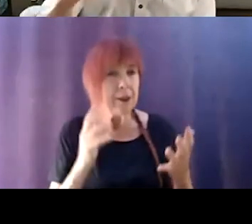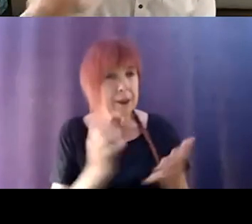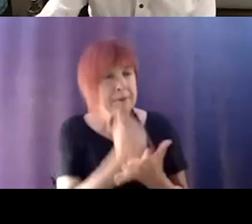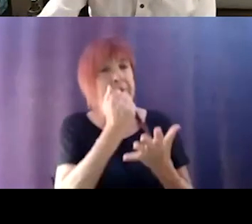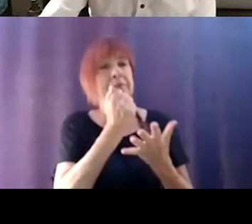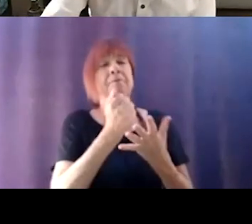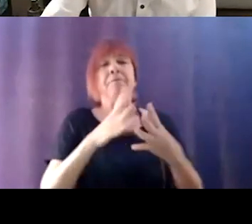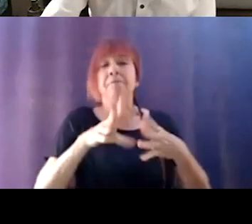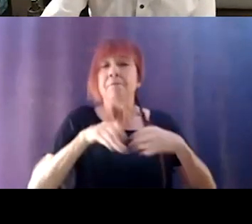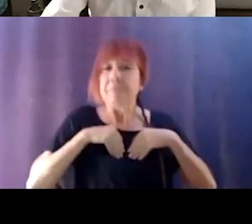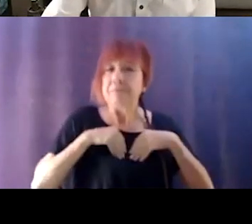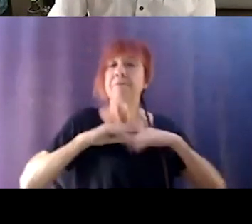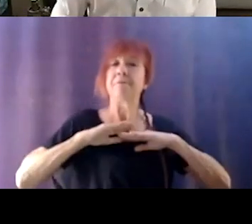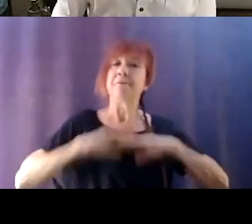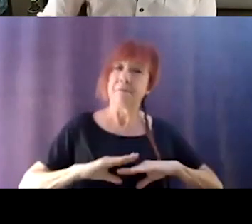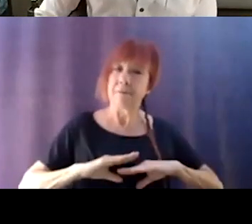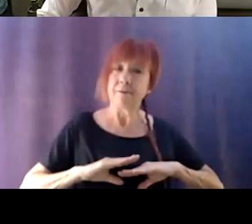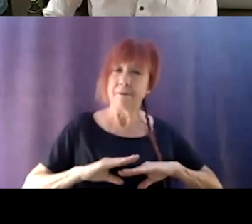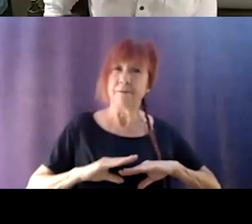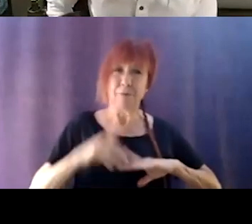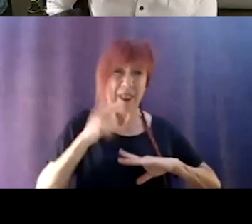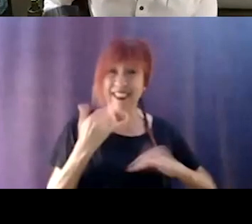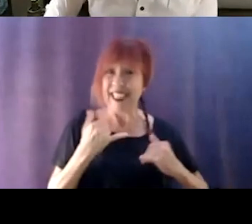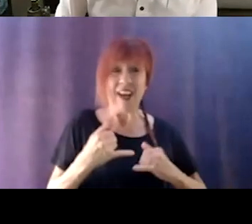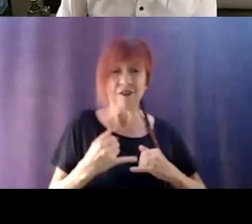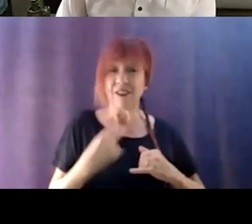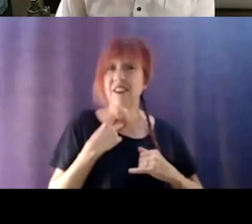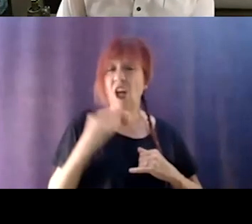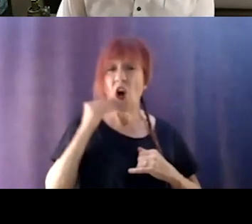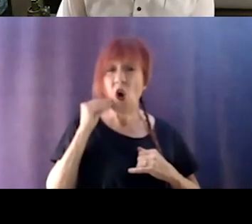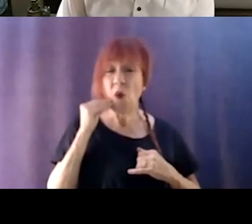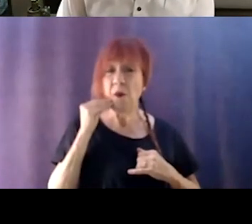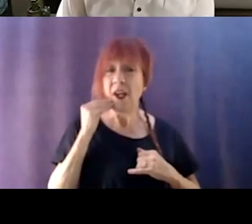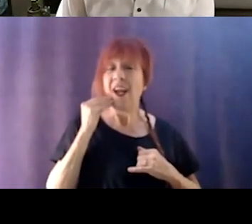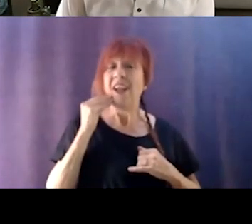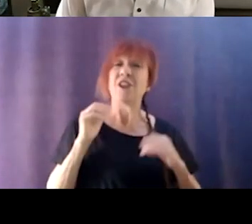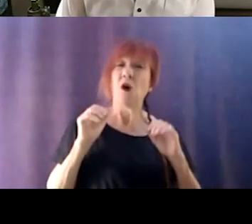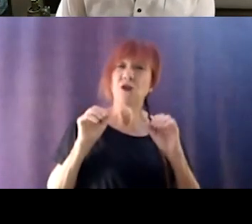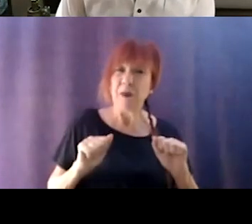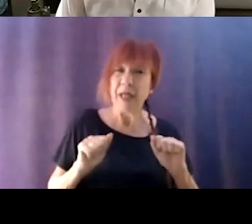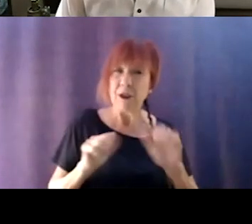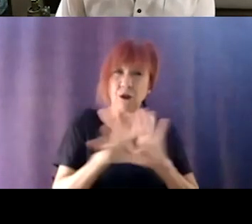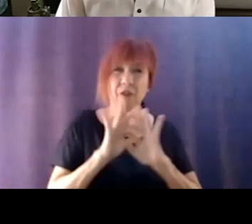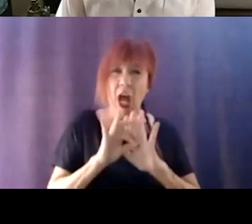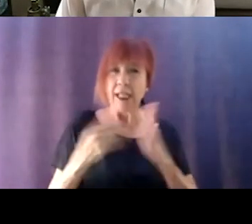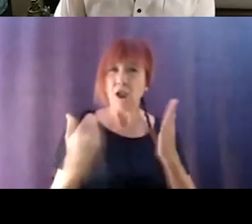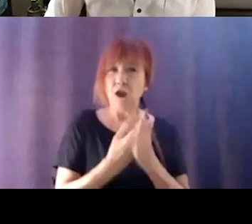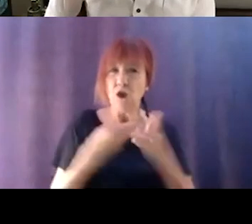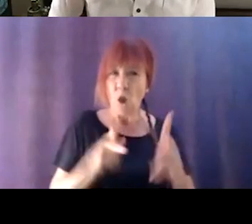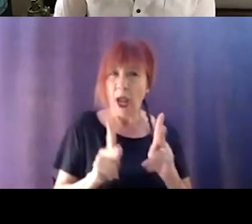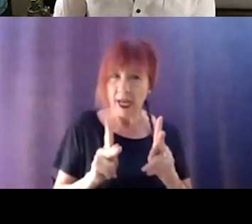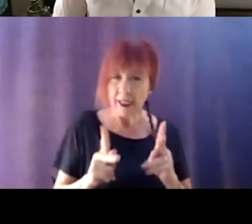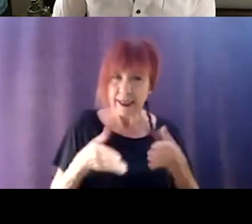at home, and to discover new ways by using what they have to create with what they have,